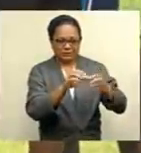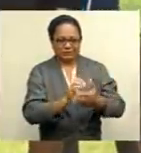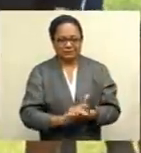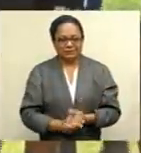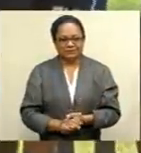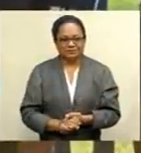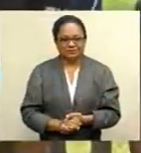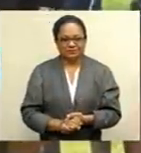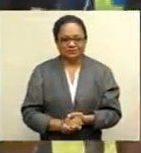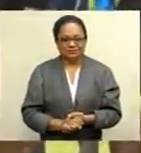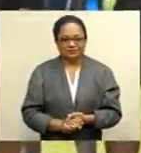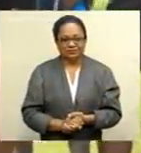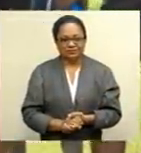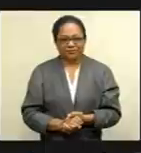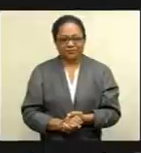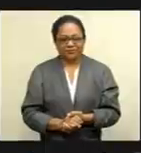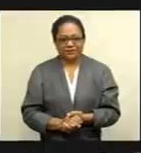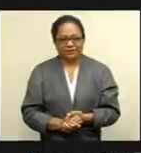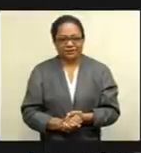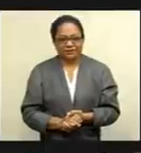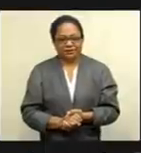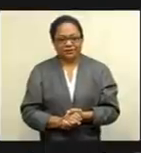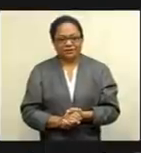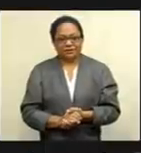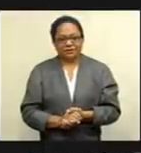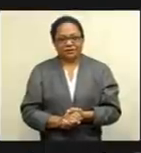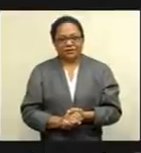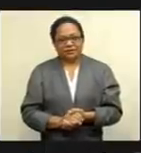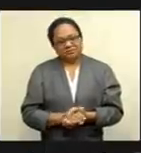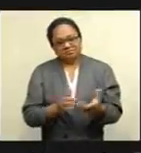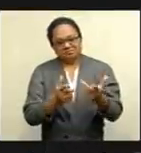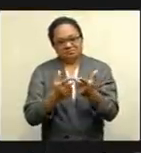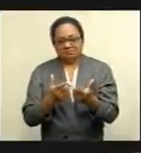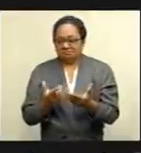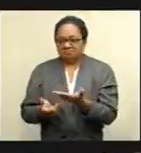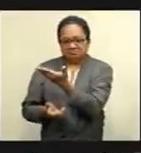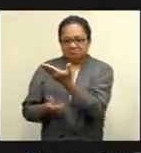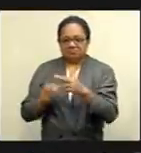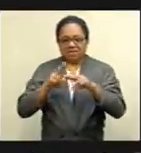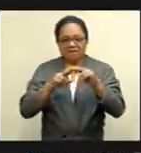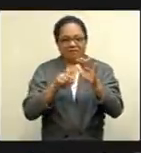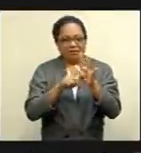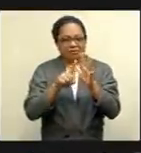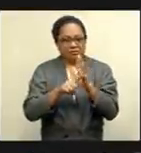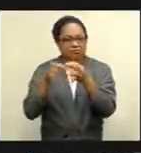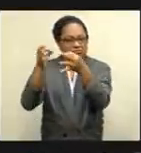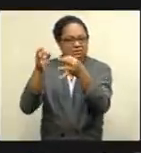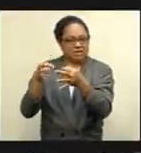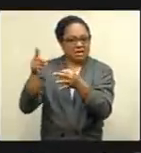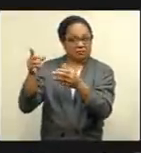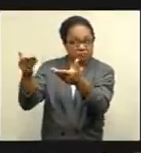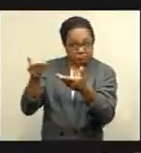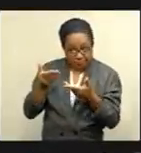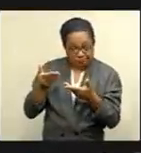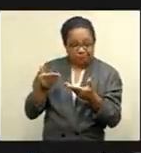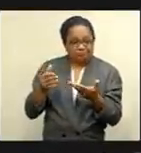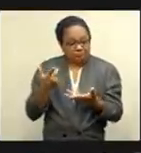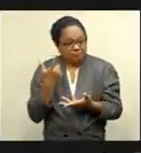Neither what's there, but it's up to FRU to decide what they will offer.